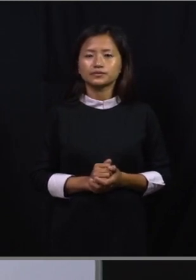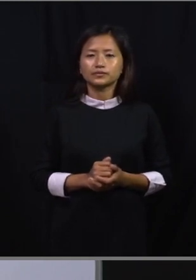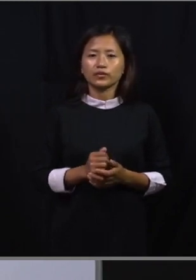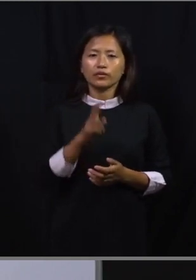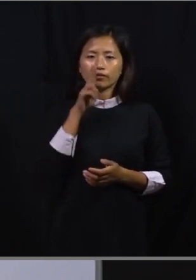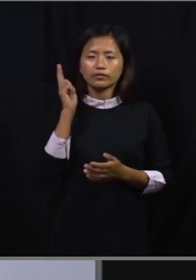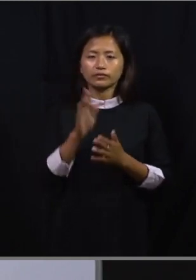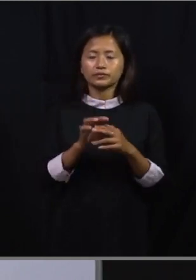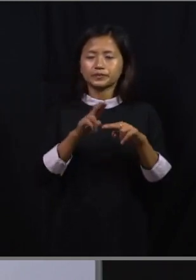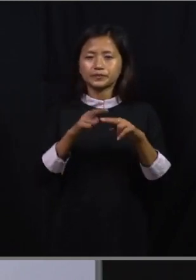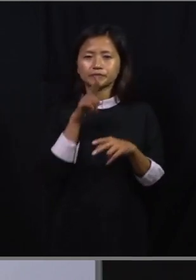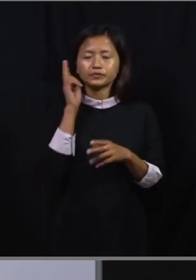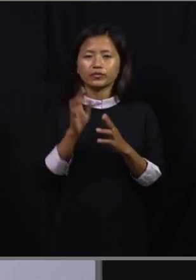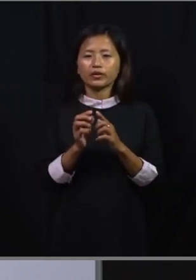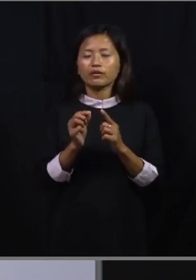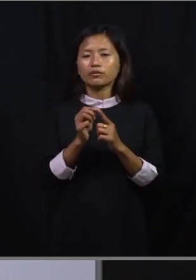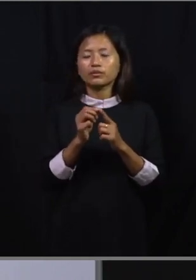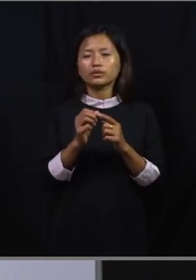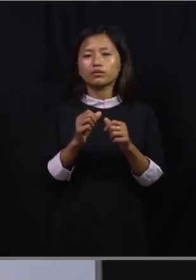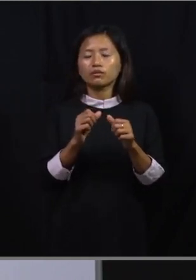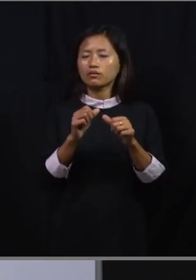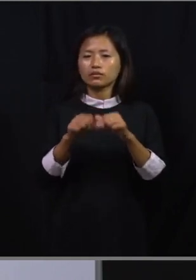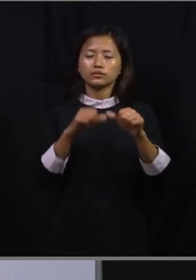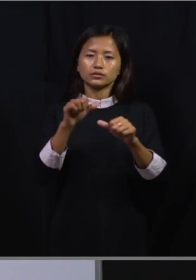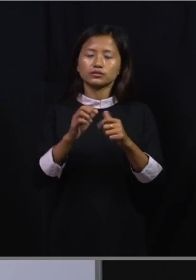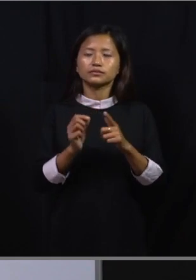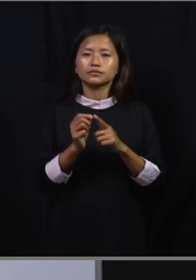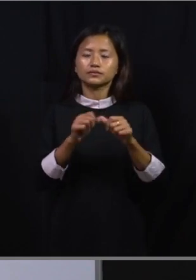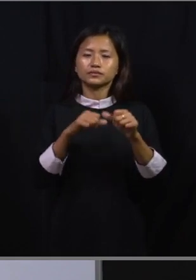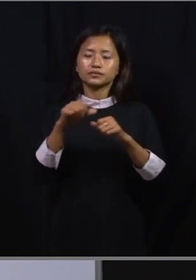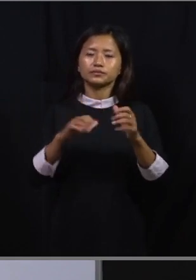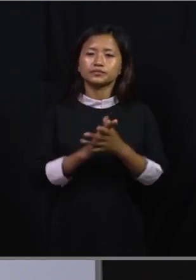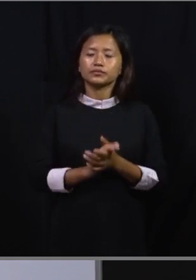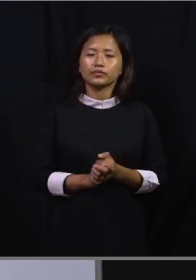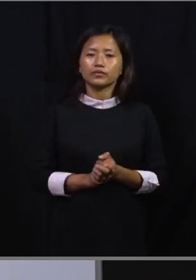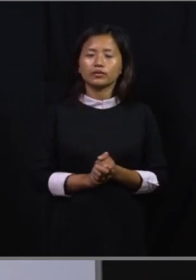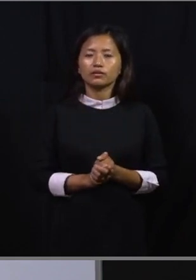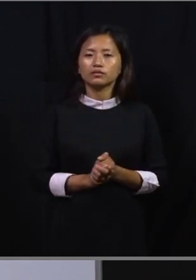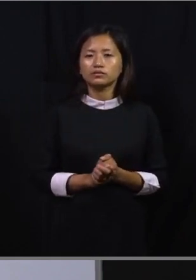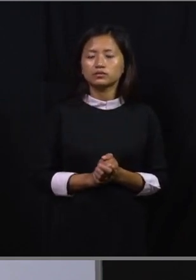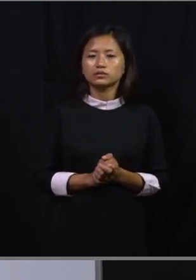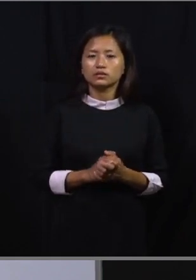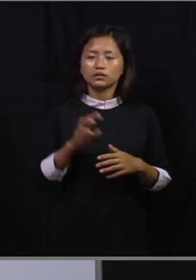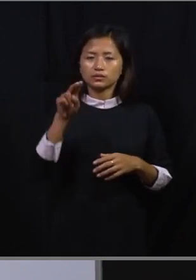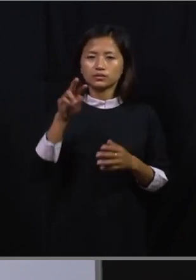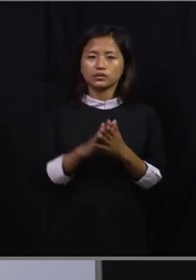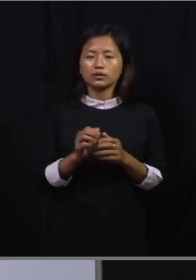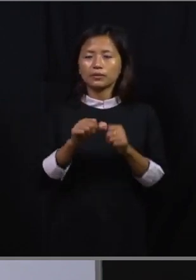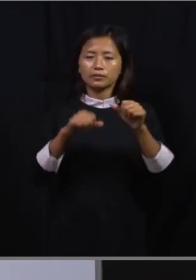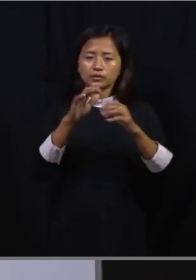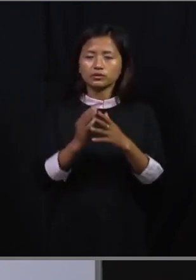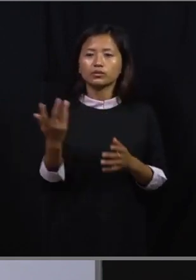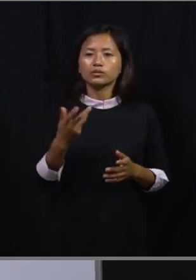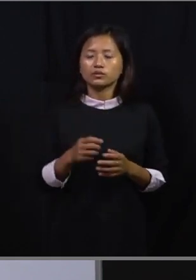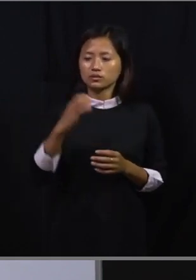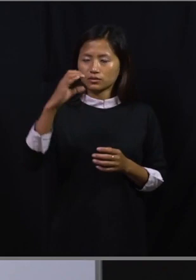foreign policy. The smaller countries, when they are framing their respective foreign policy means a policy where a